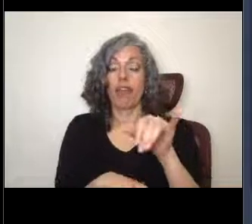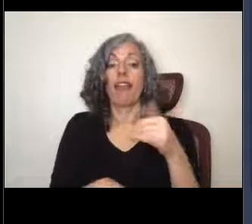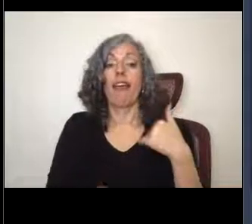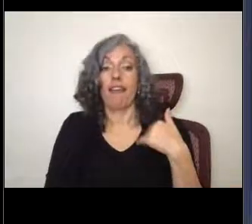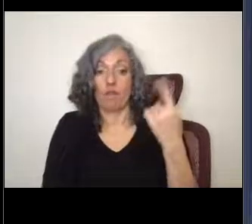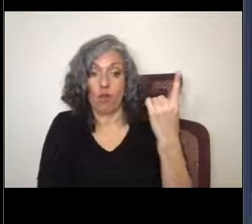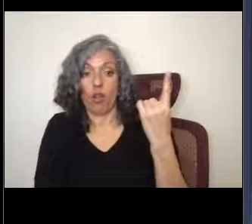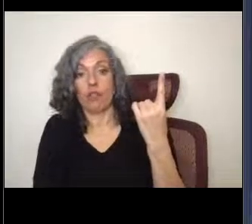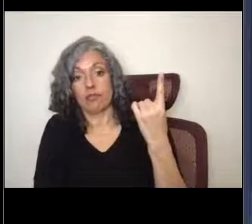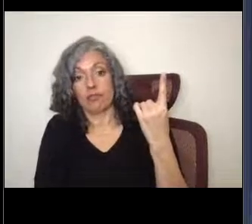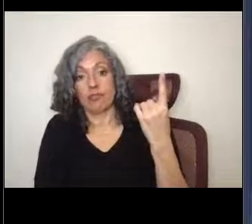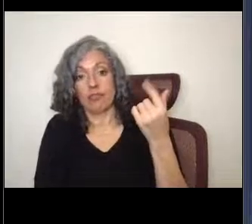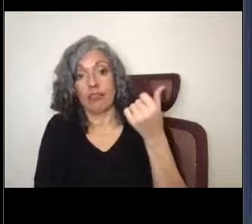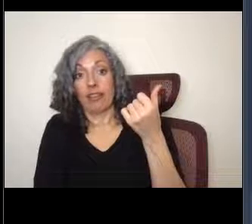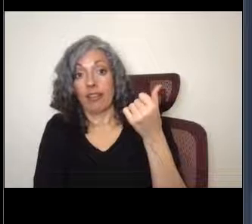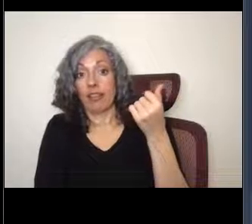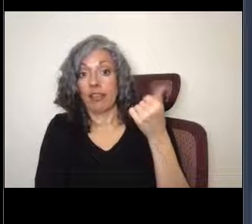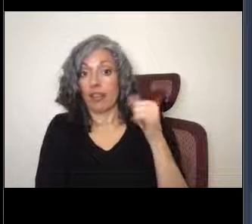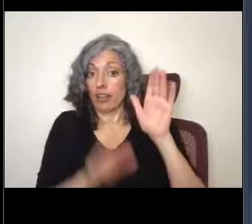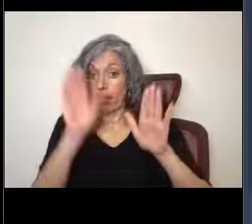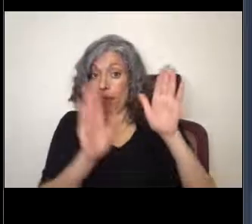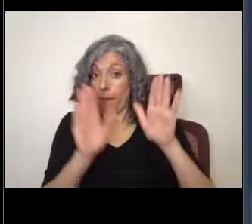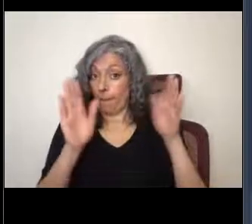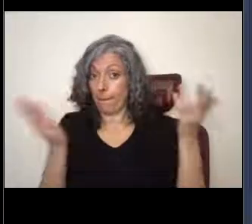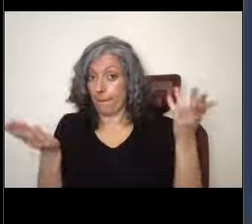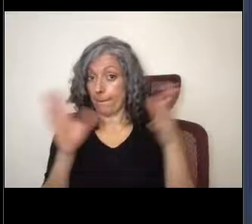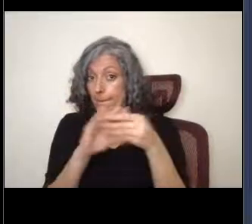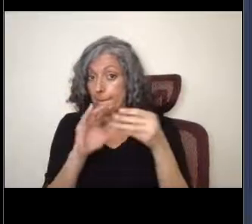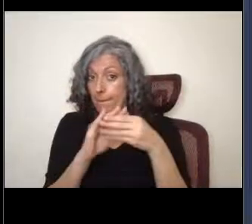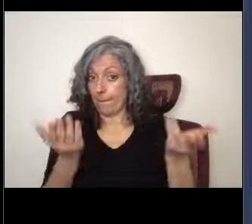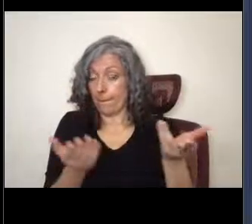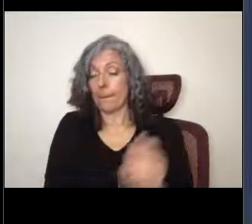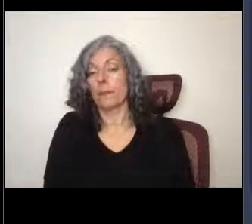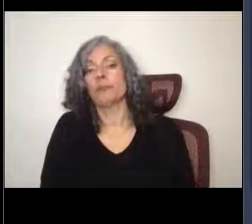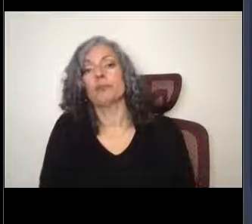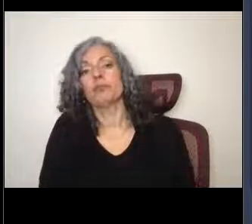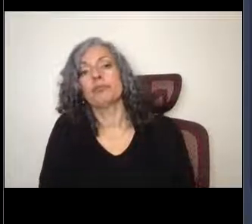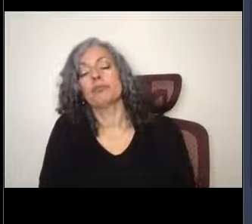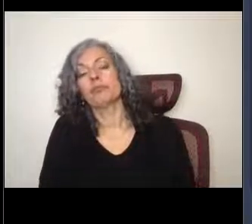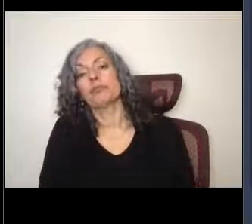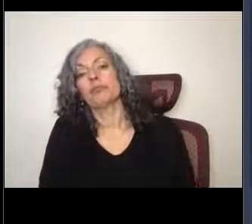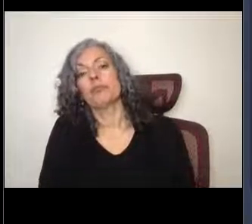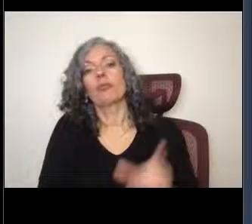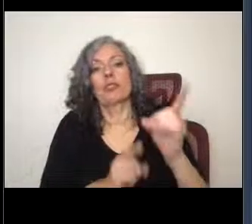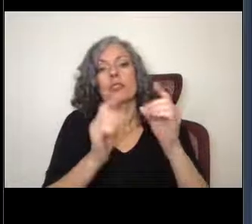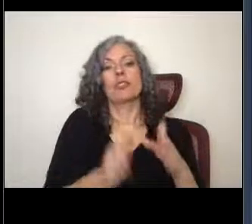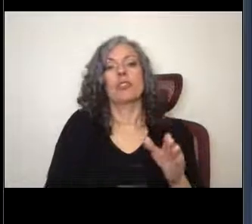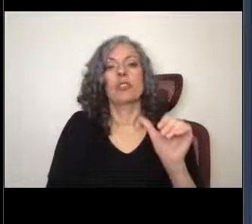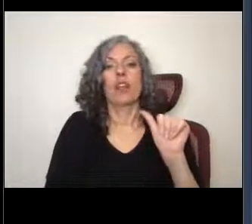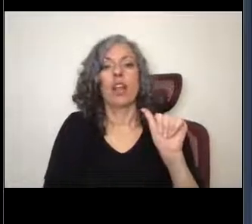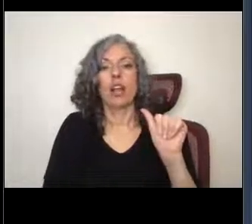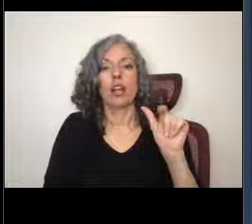Do we have any public comment? No public comment on this item. Okay, and is Director El-Twanzi here.